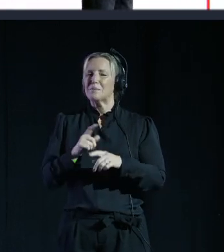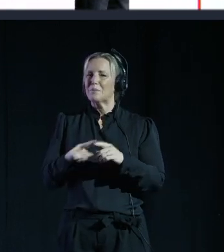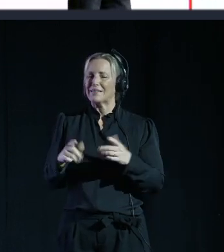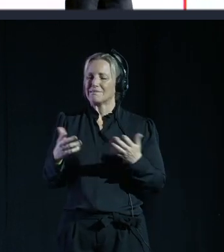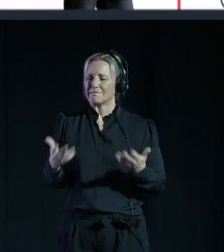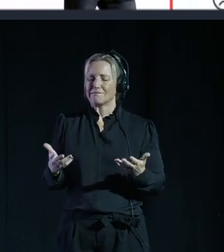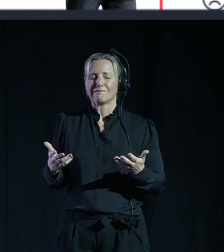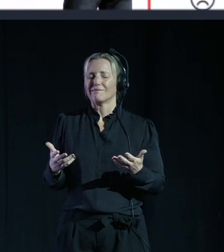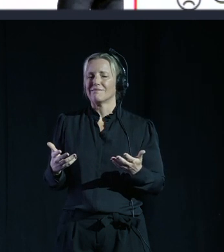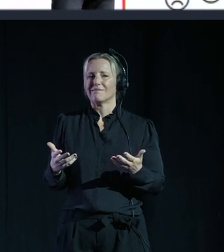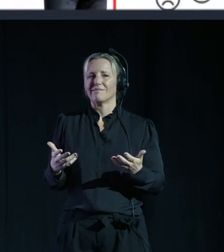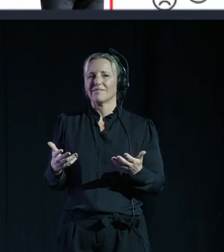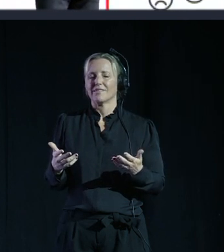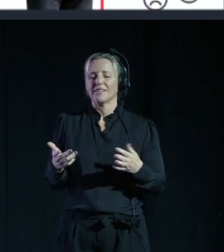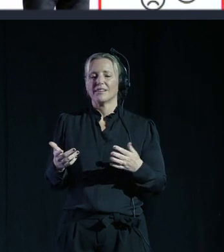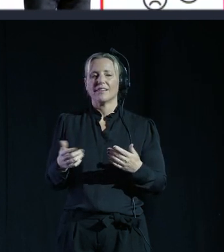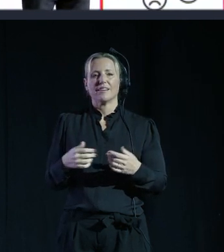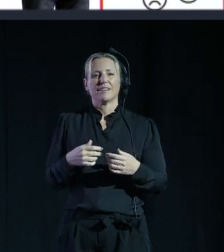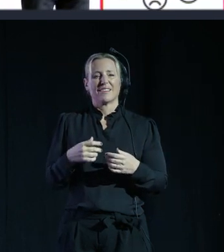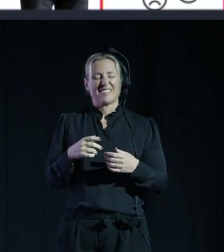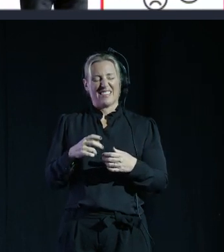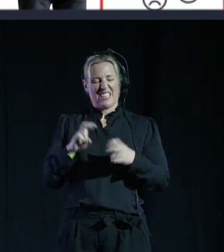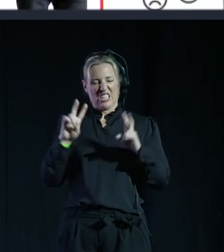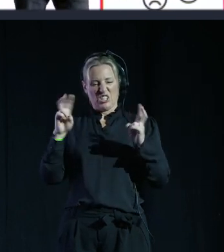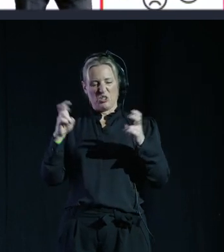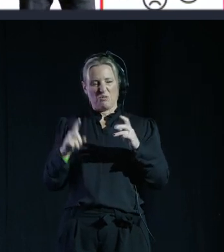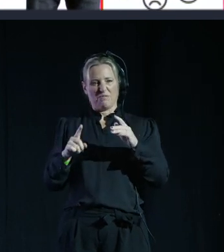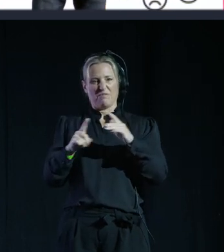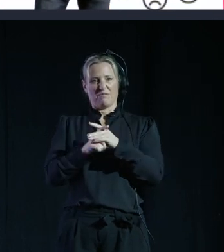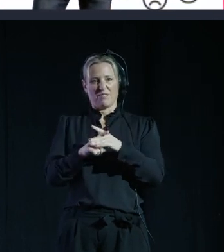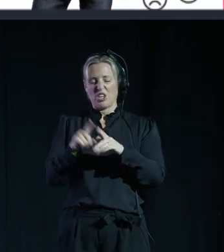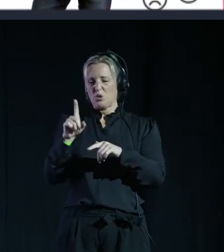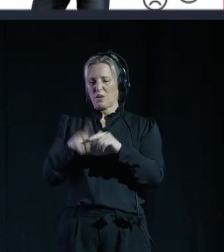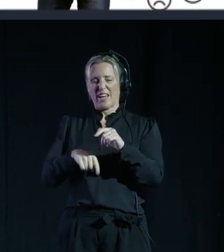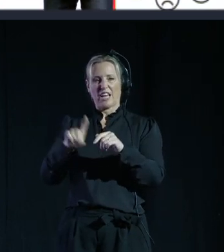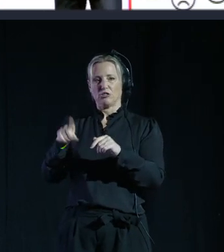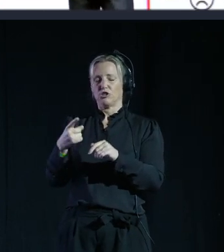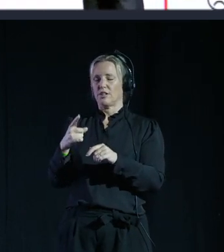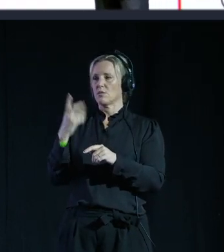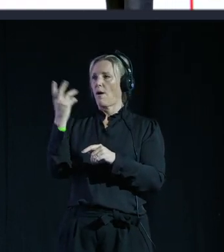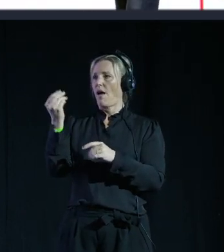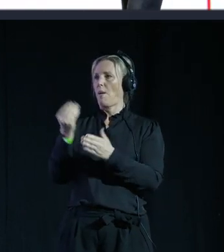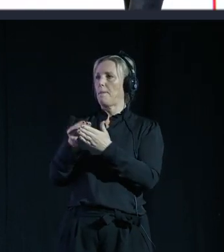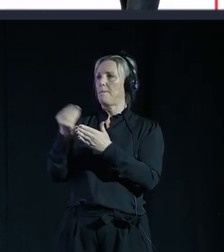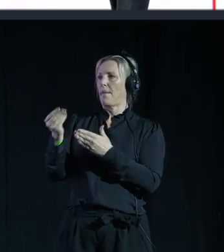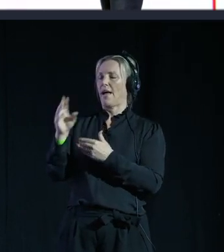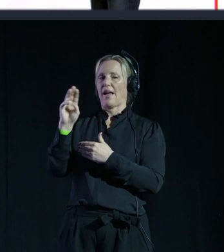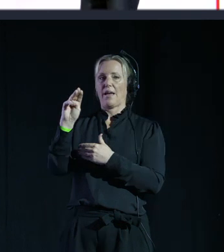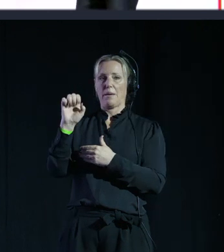is you can't just go and buy a mesh, right? You have to build one.